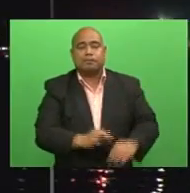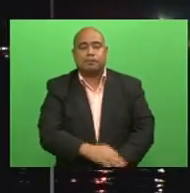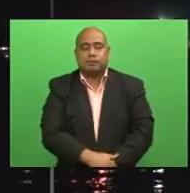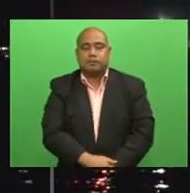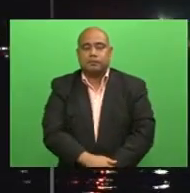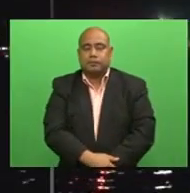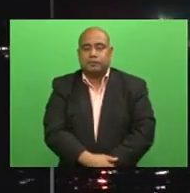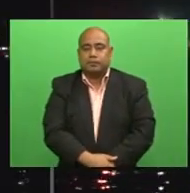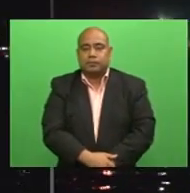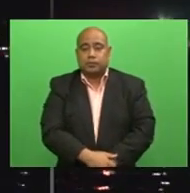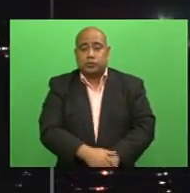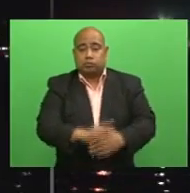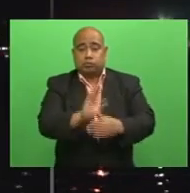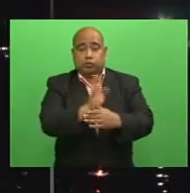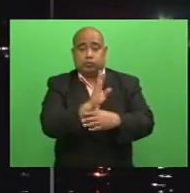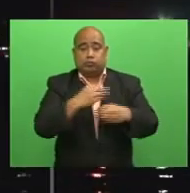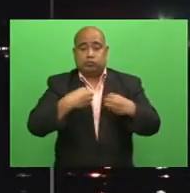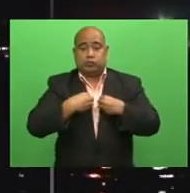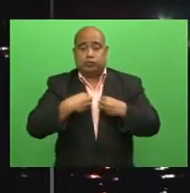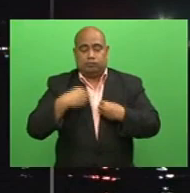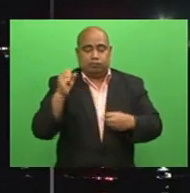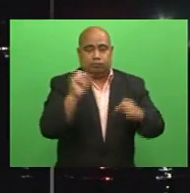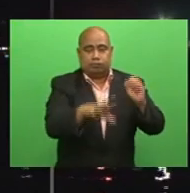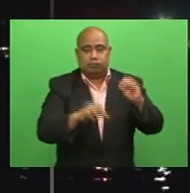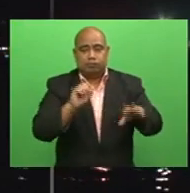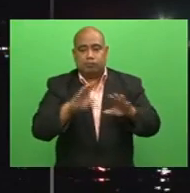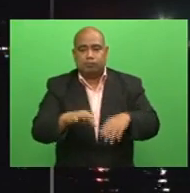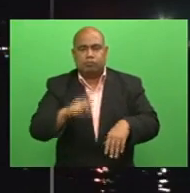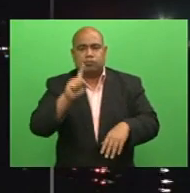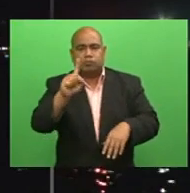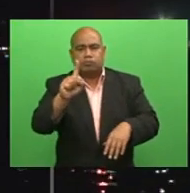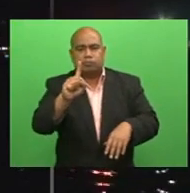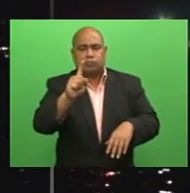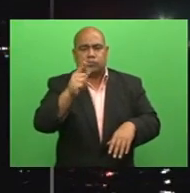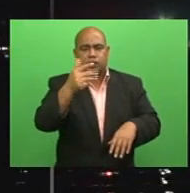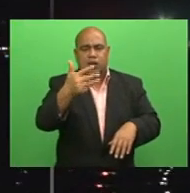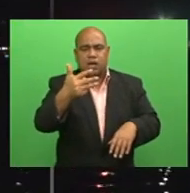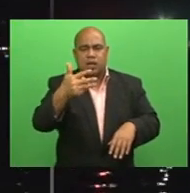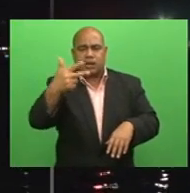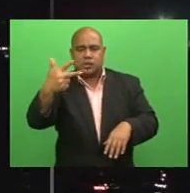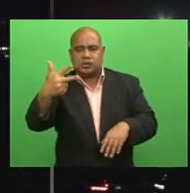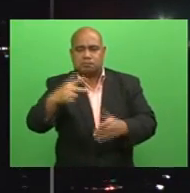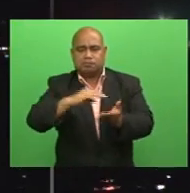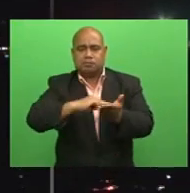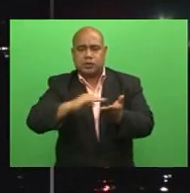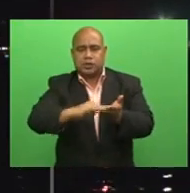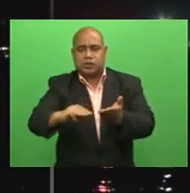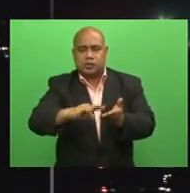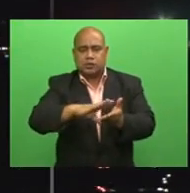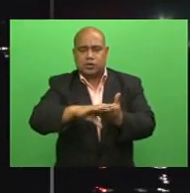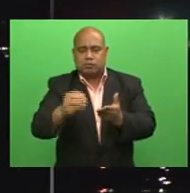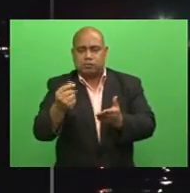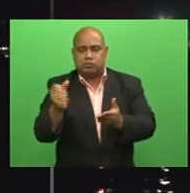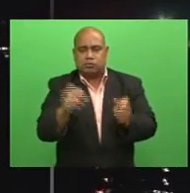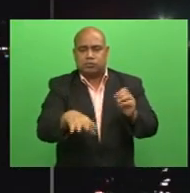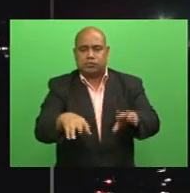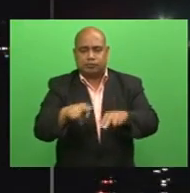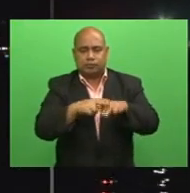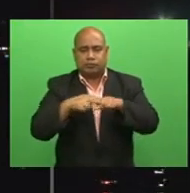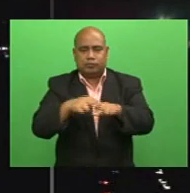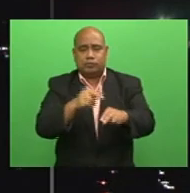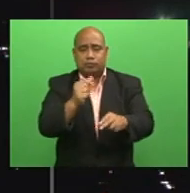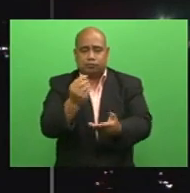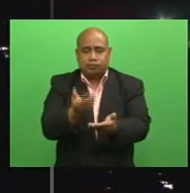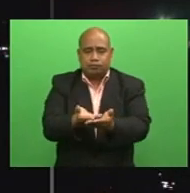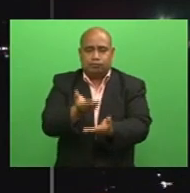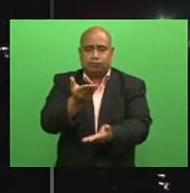industry contributed $138 million towards the Fijian economy in 2019, making it a